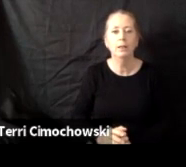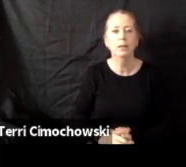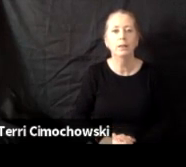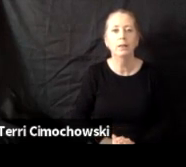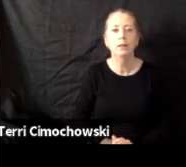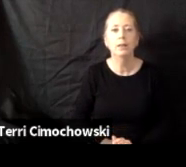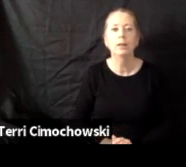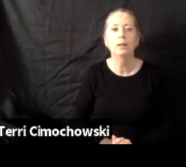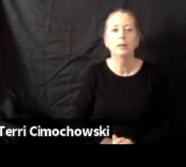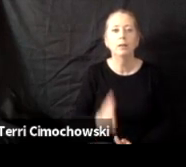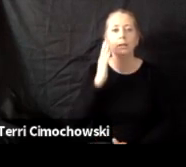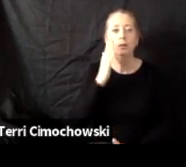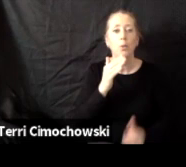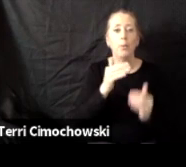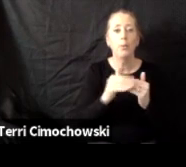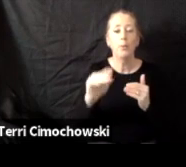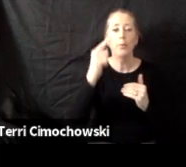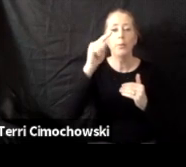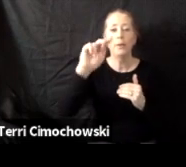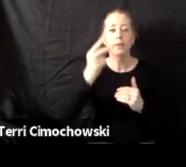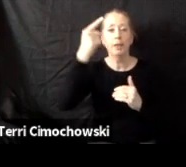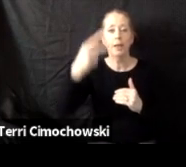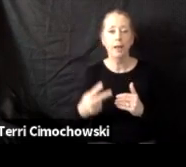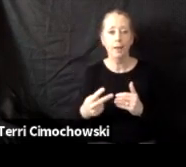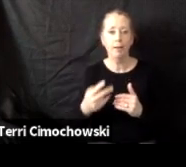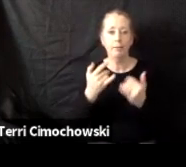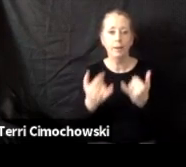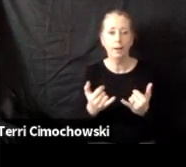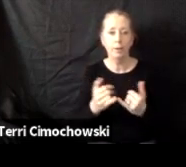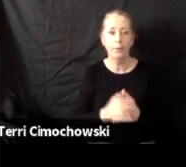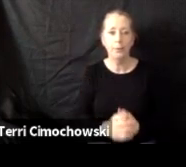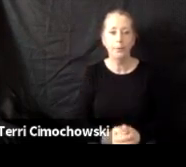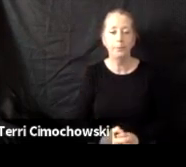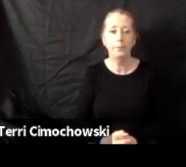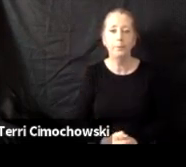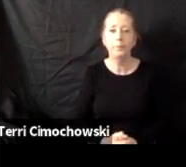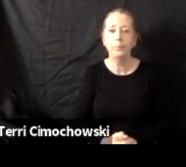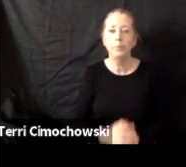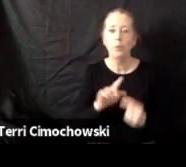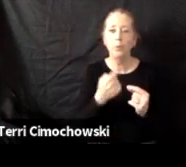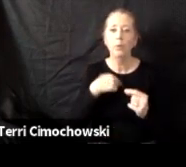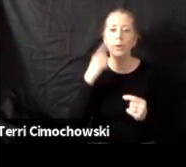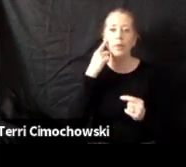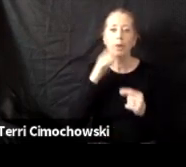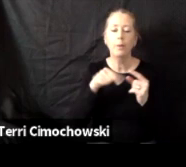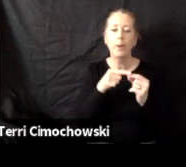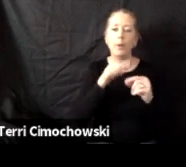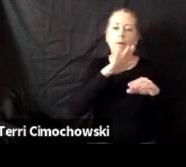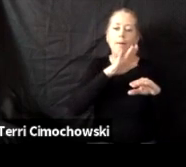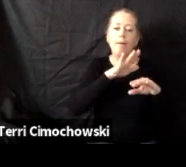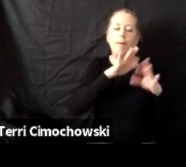So we're going to move into the second half of our presentation right now. And when we think about an online